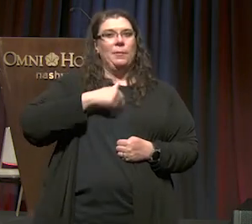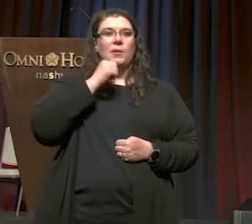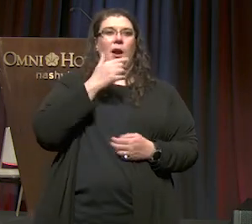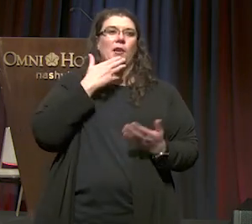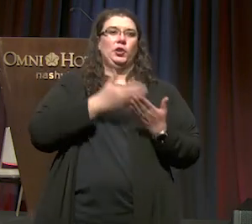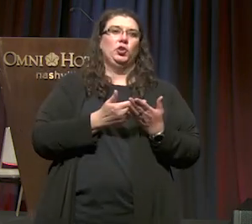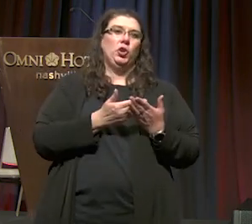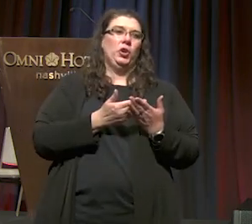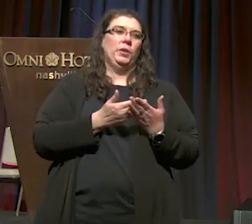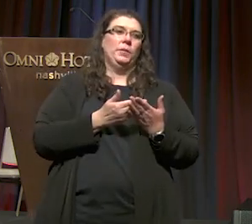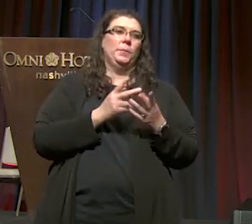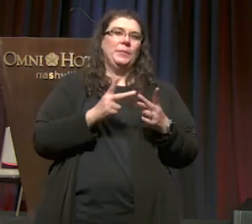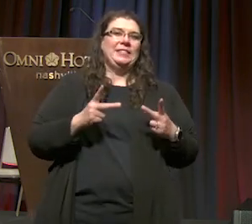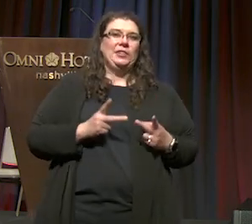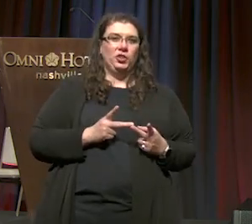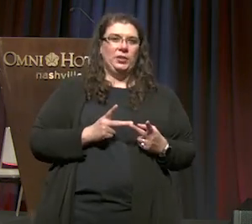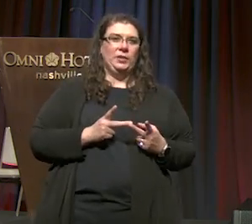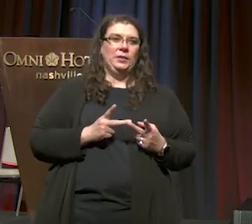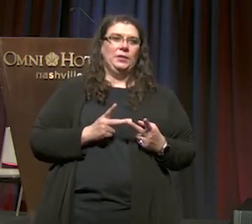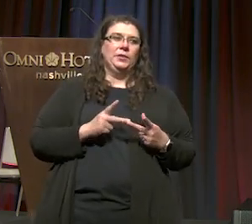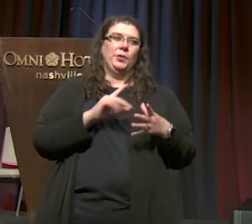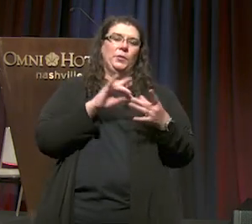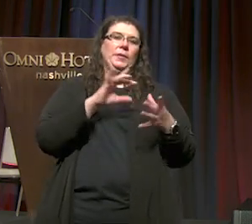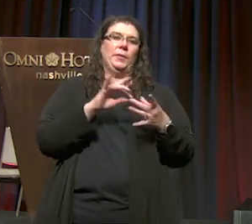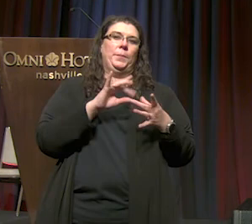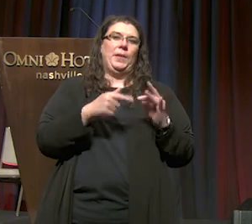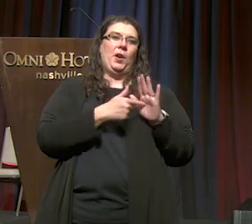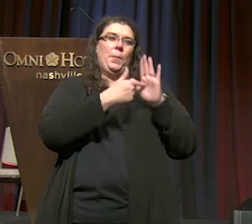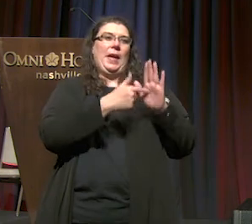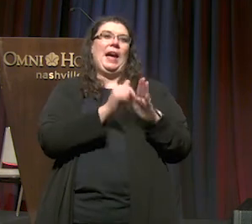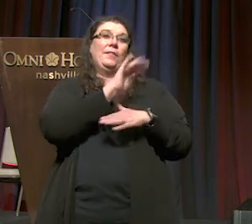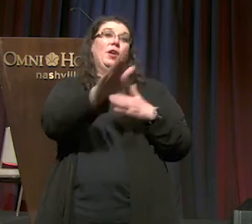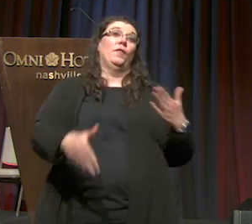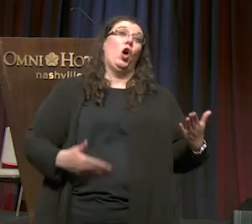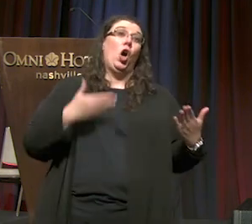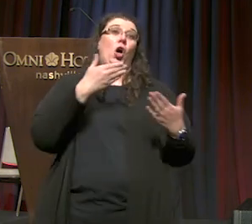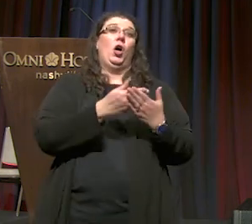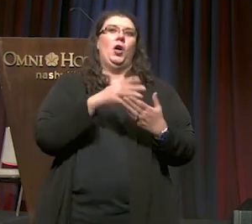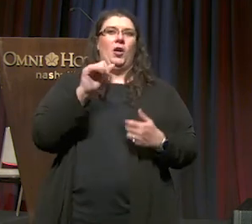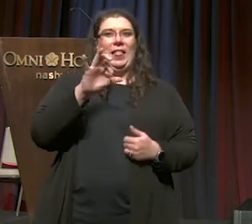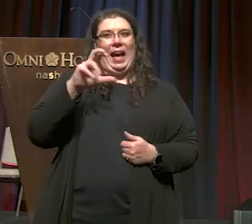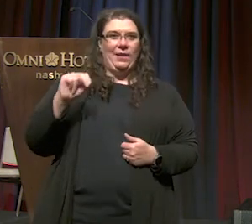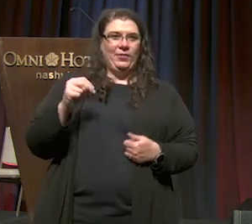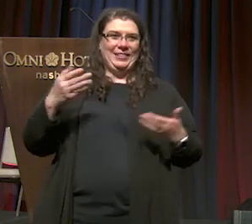shoes to speak on behalf of all Africans here.